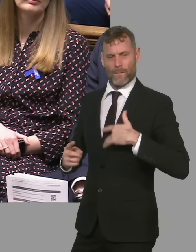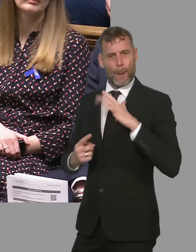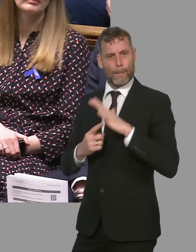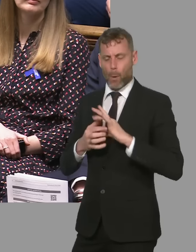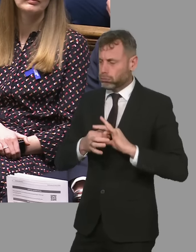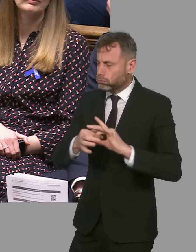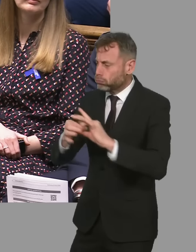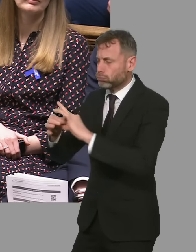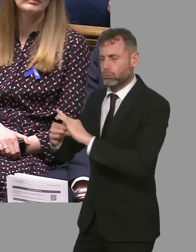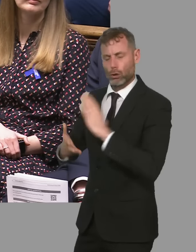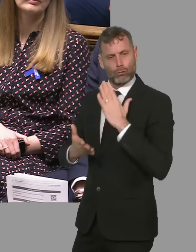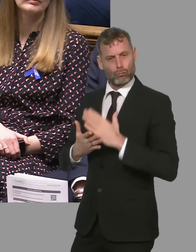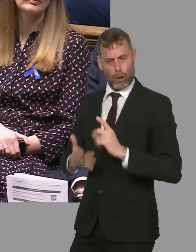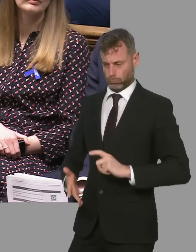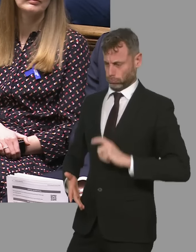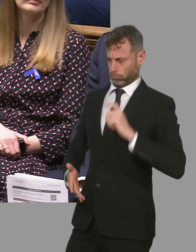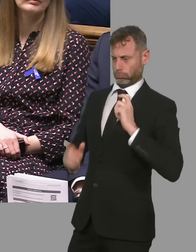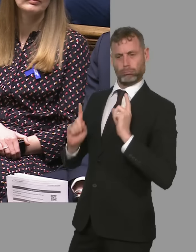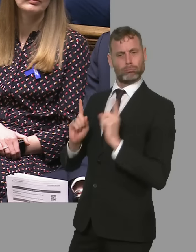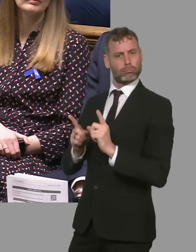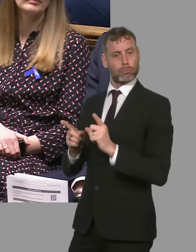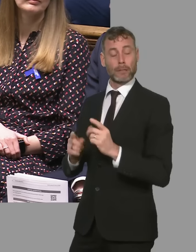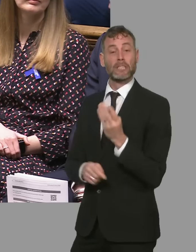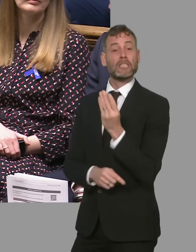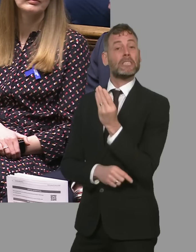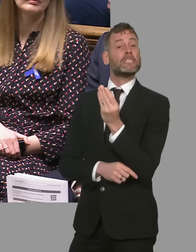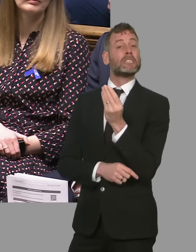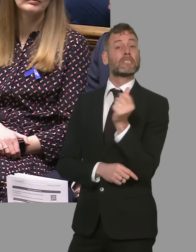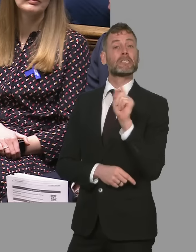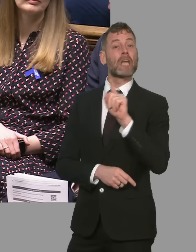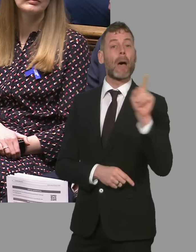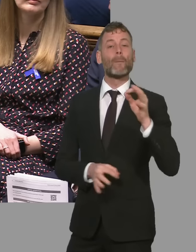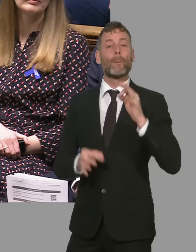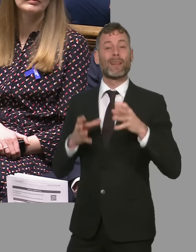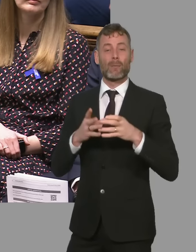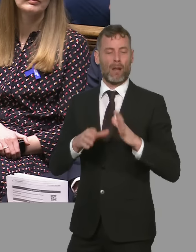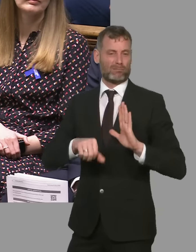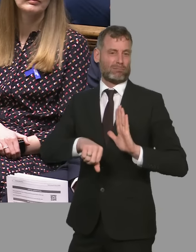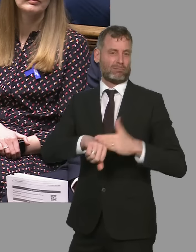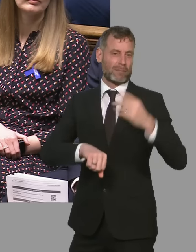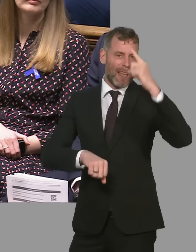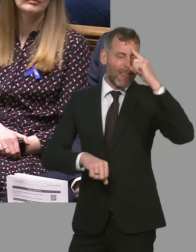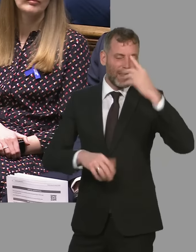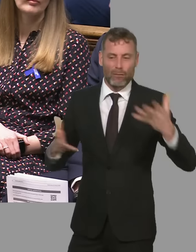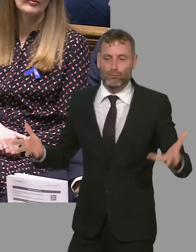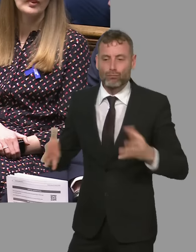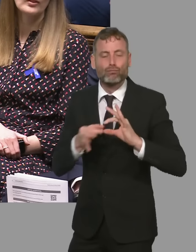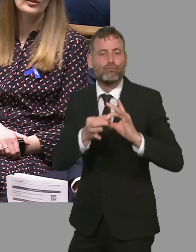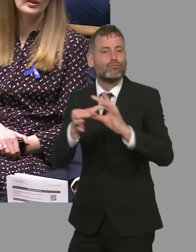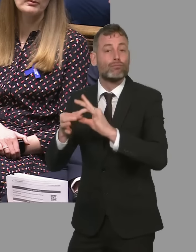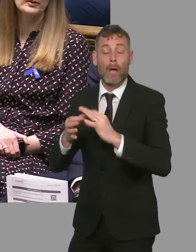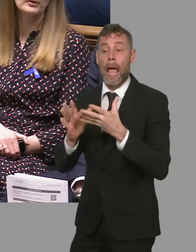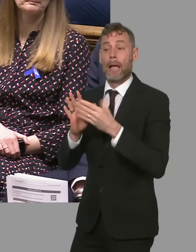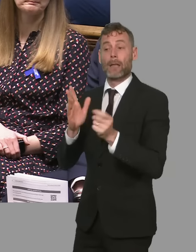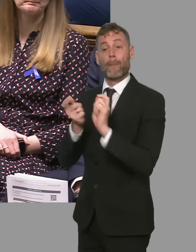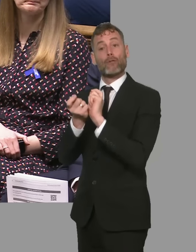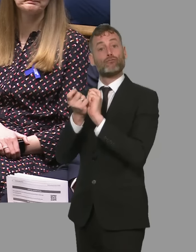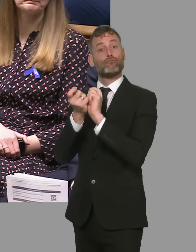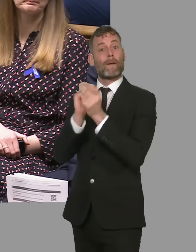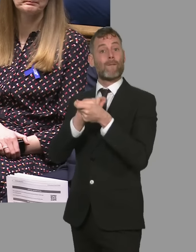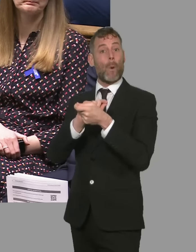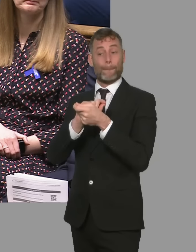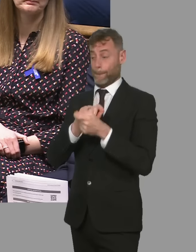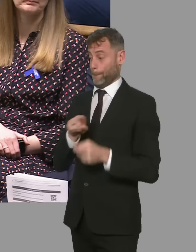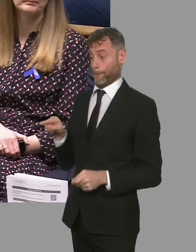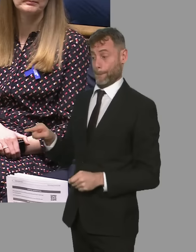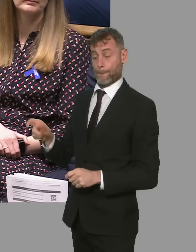the senior Reform UK politician who has been convicted of taking bribes from Russia.